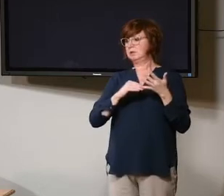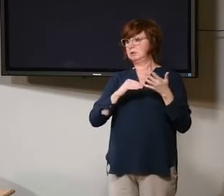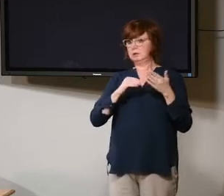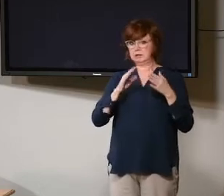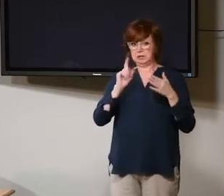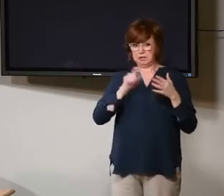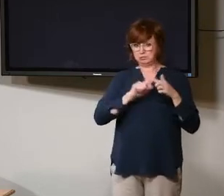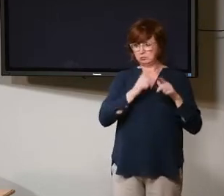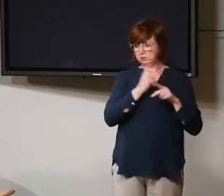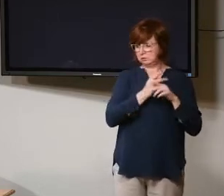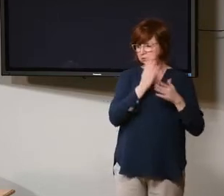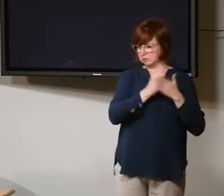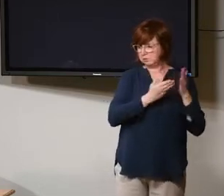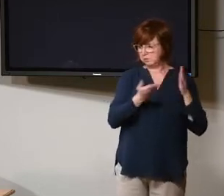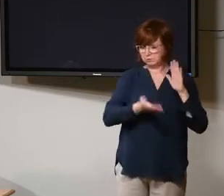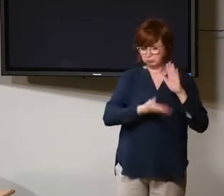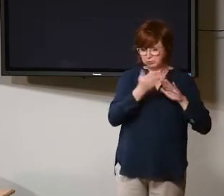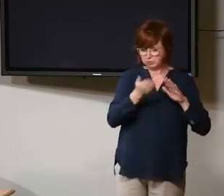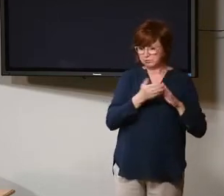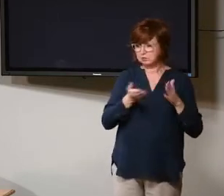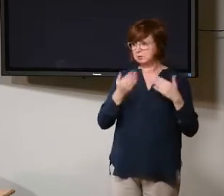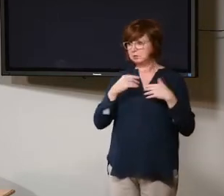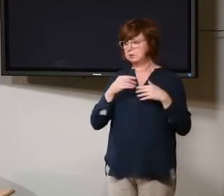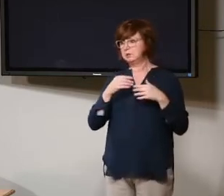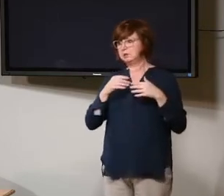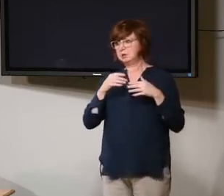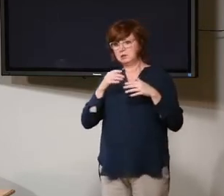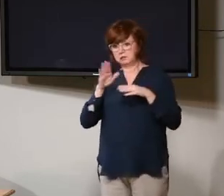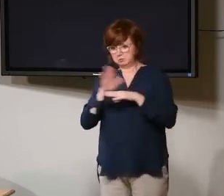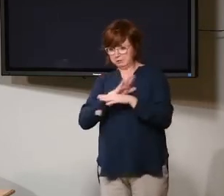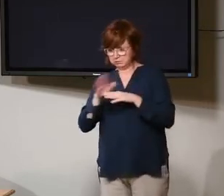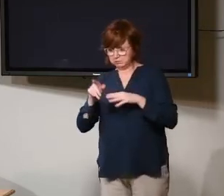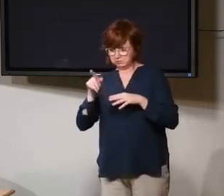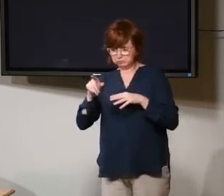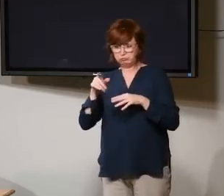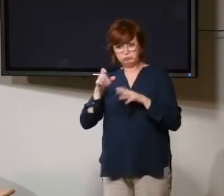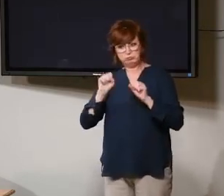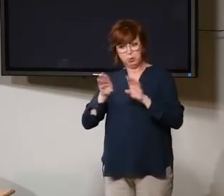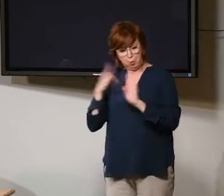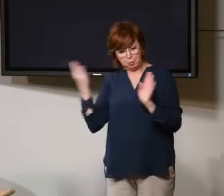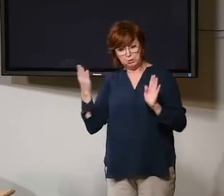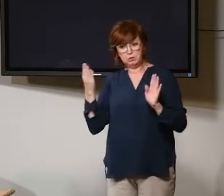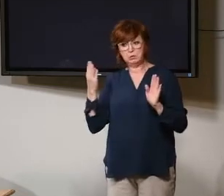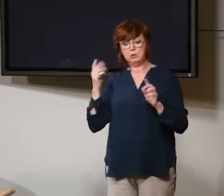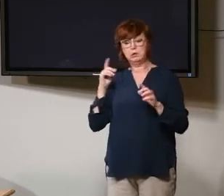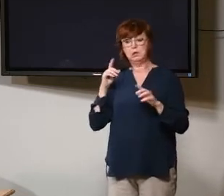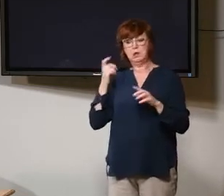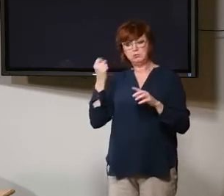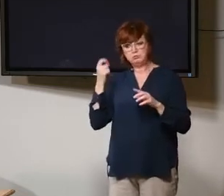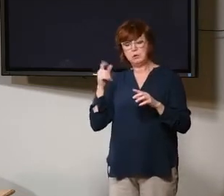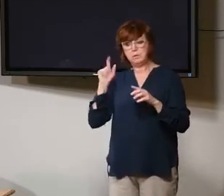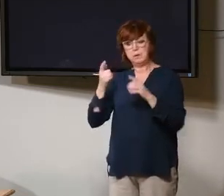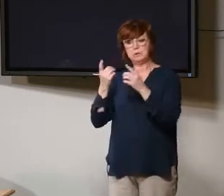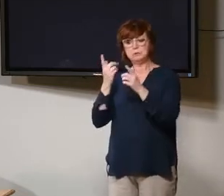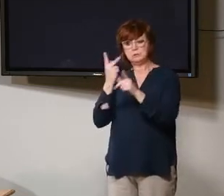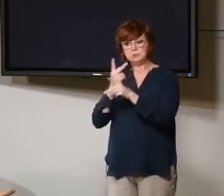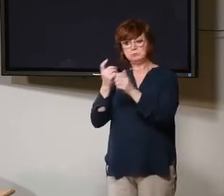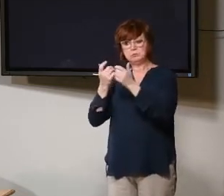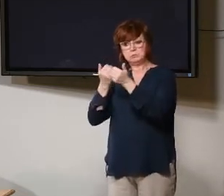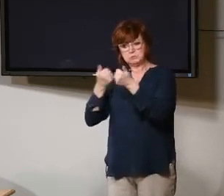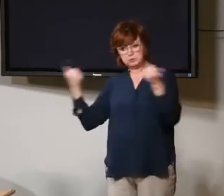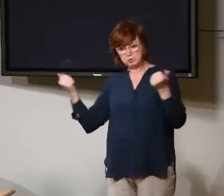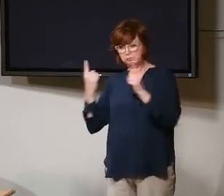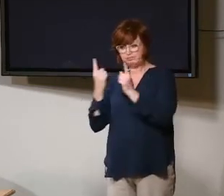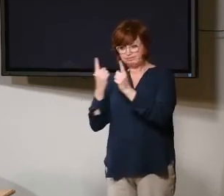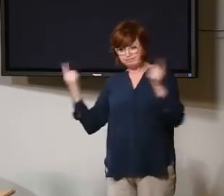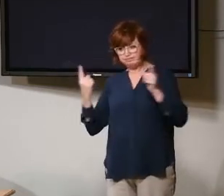place, safe social distancing mechanisms are in place, and still have some semblance of normalcy, understanding that the